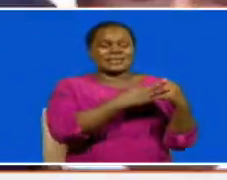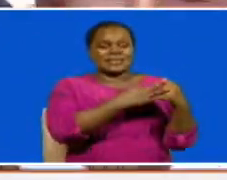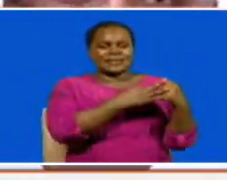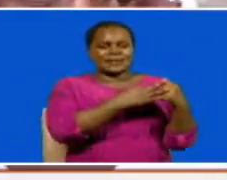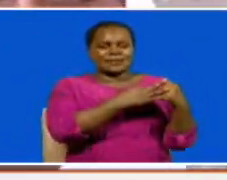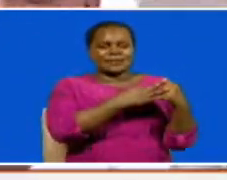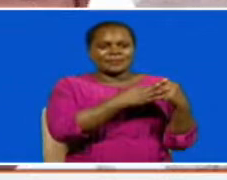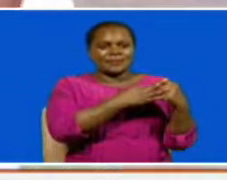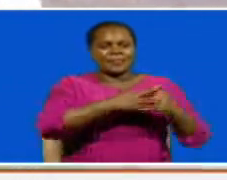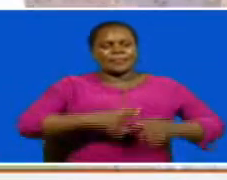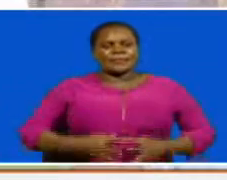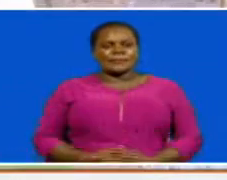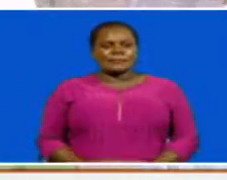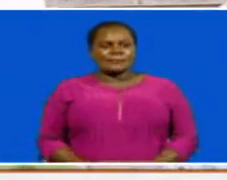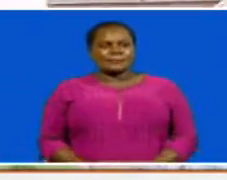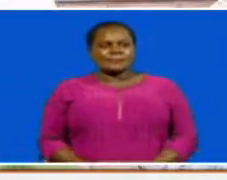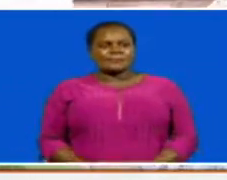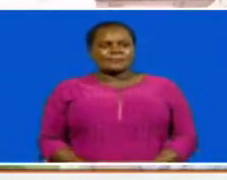KCPE.